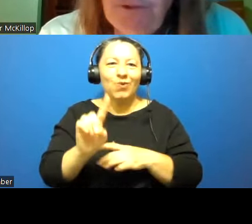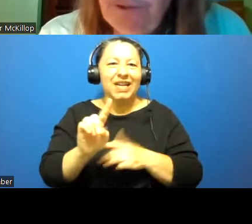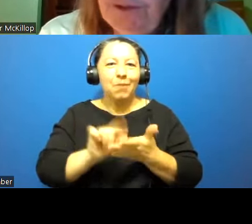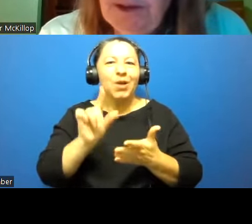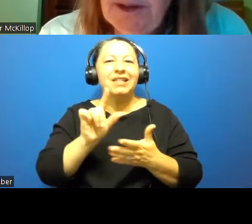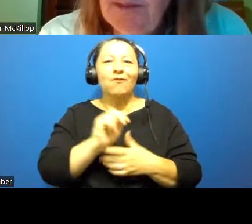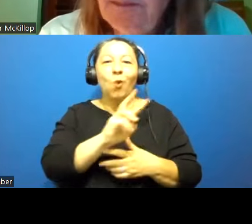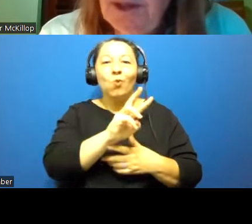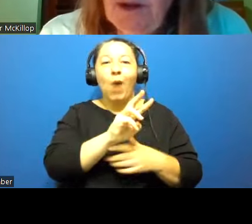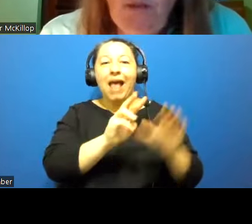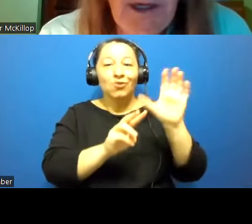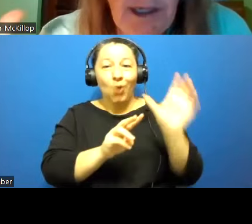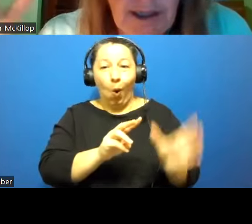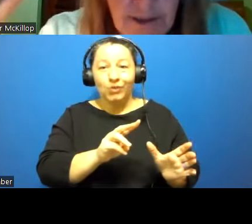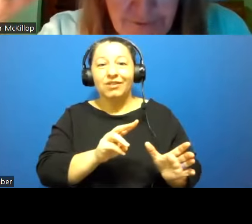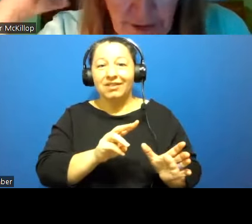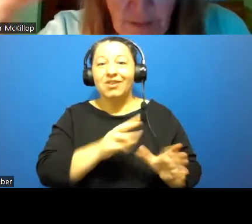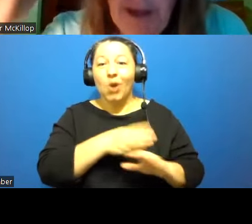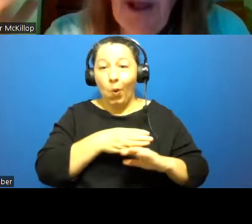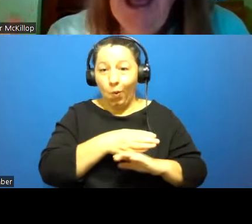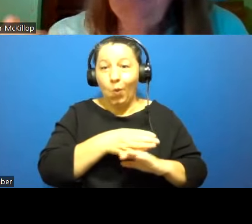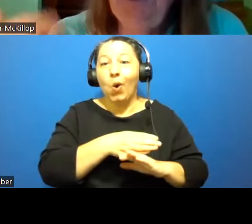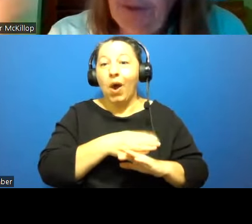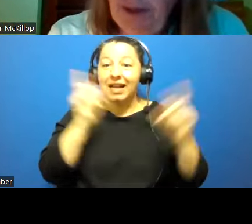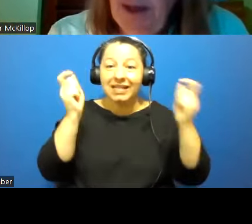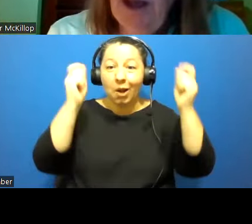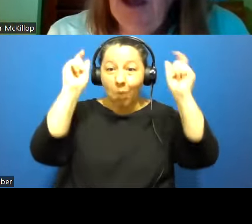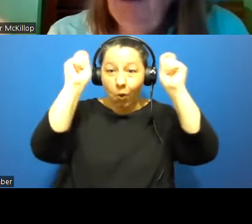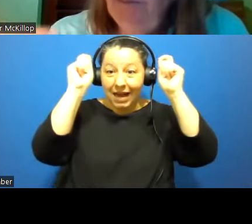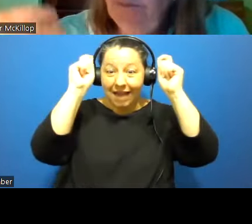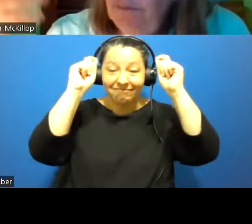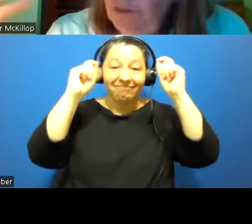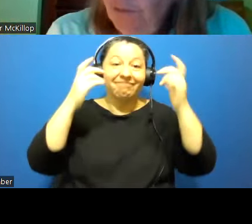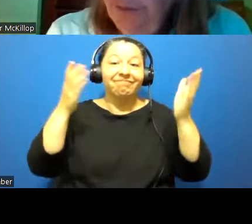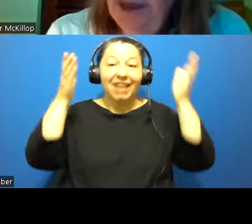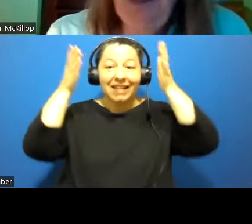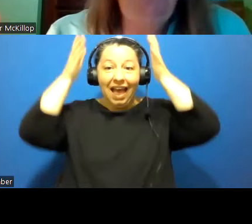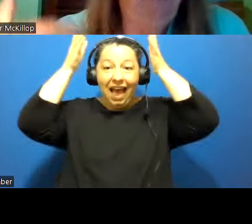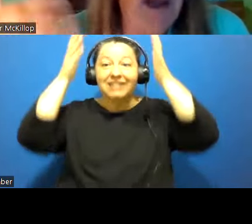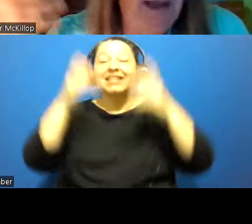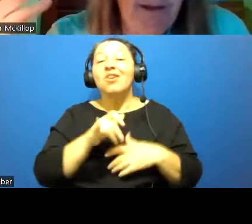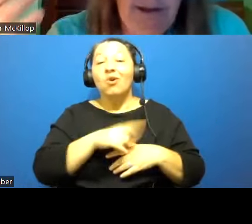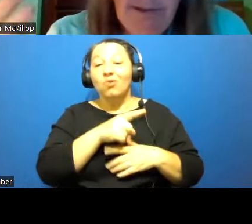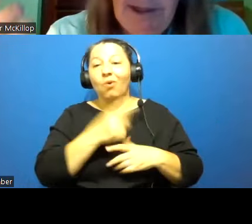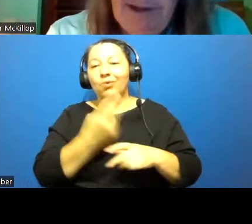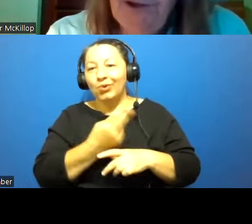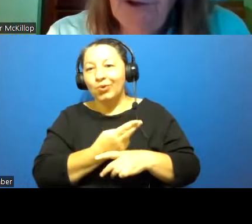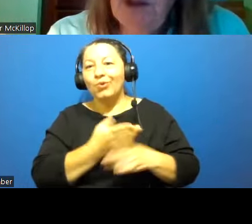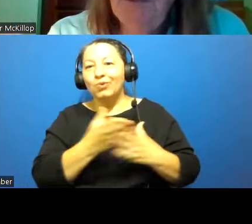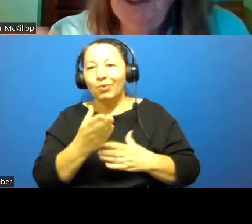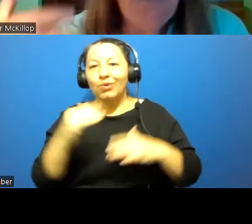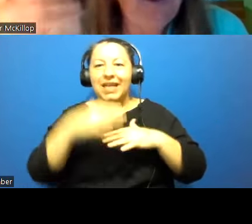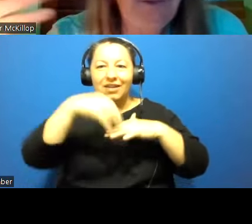Northwest Coast wooden ceremonial hats, which were then used by the